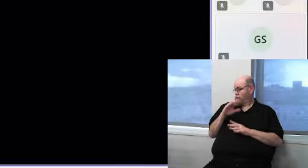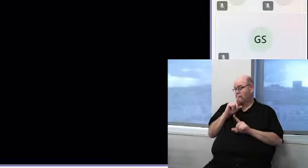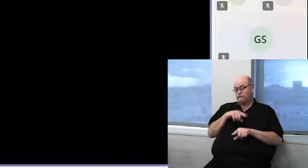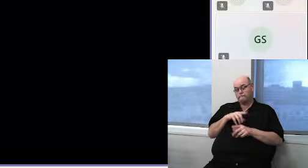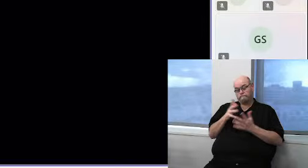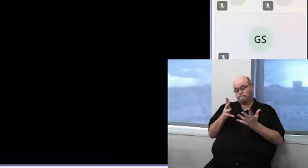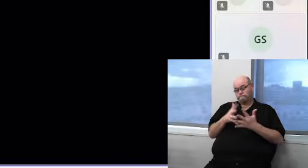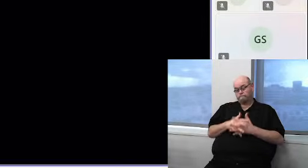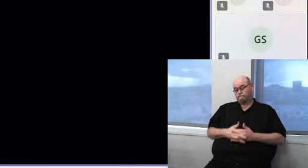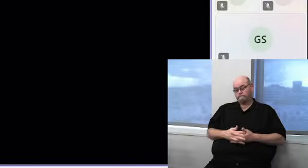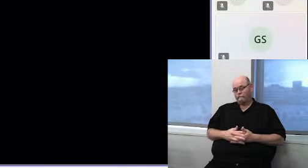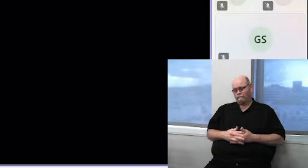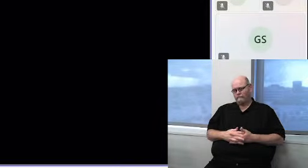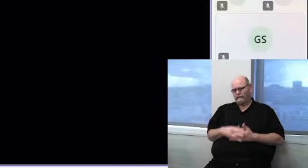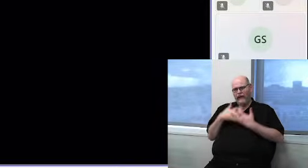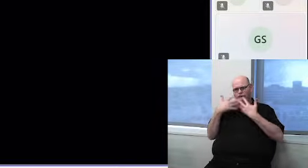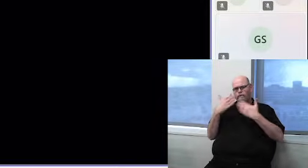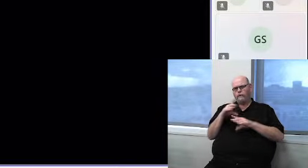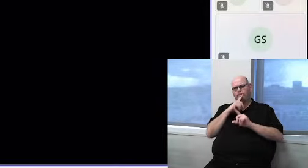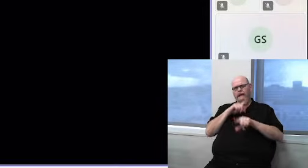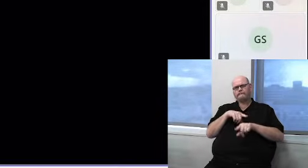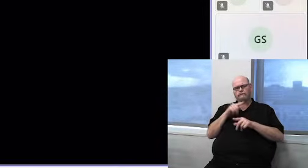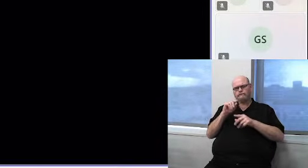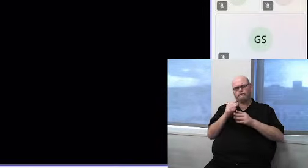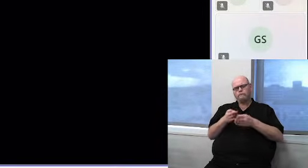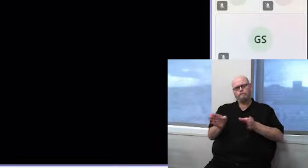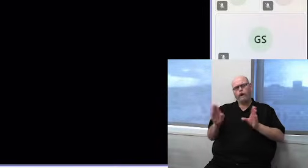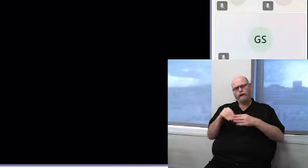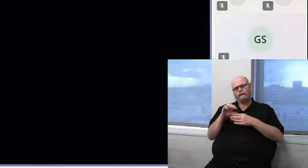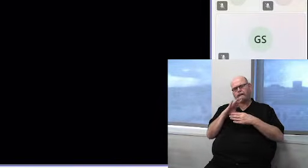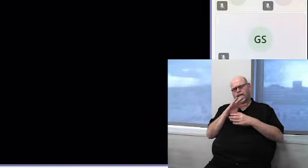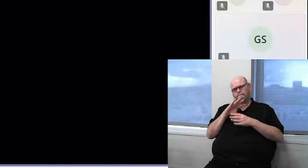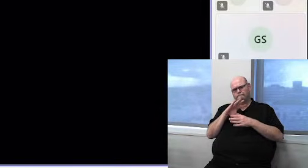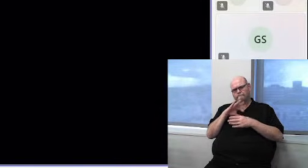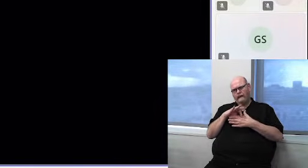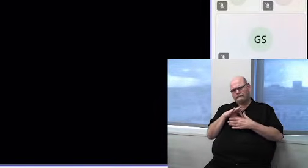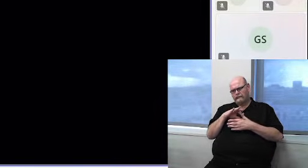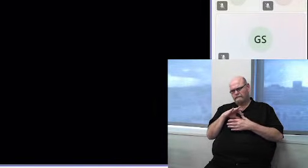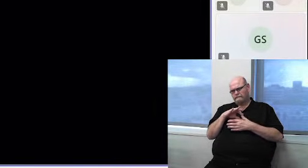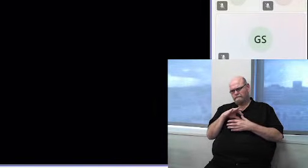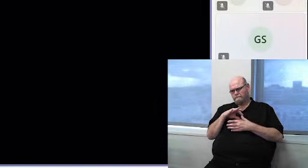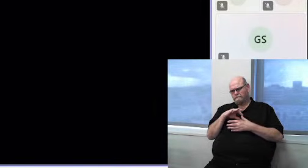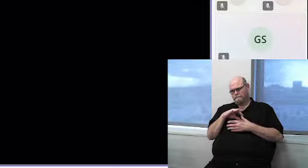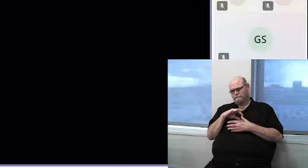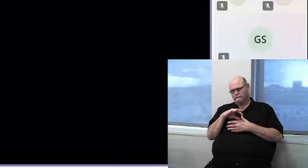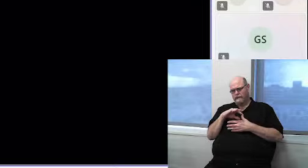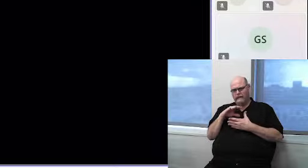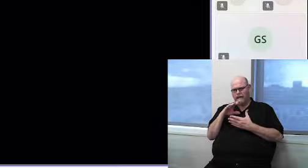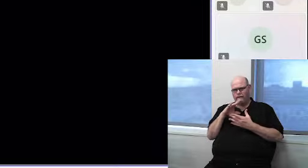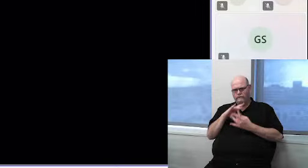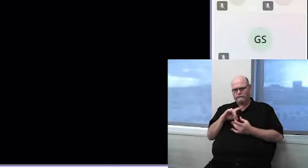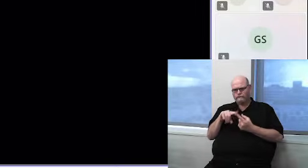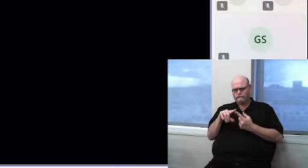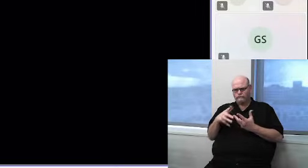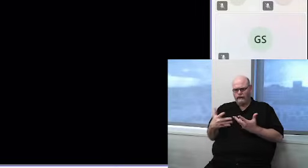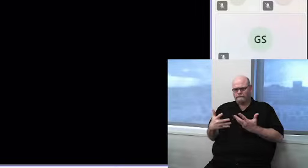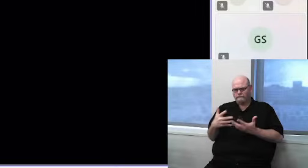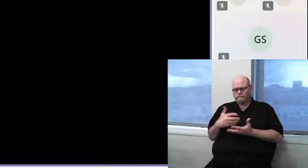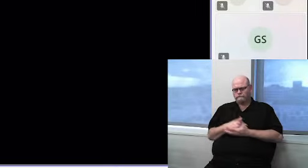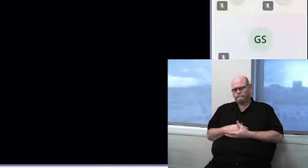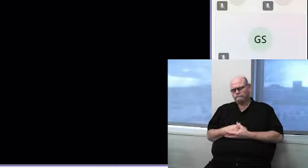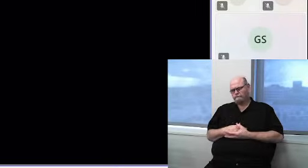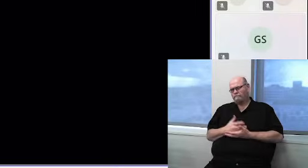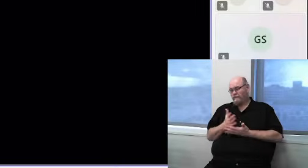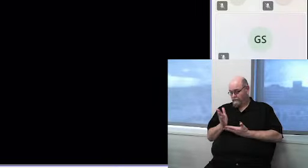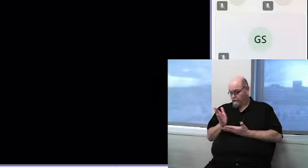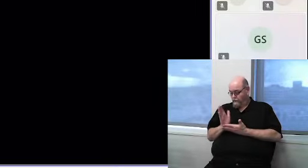know the answer, I just don't know the answer to the question because it's too broad in context, right? So it's very hard for me to answer a proportion of what. It's